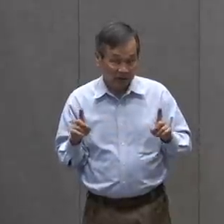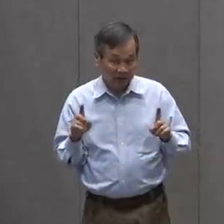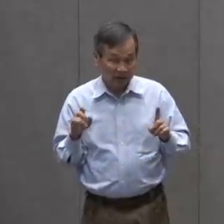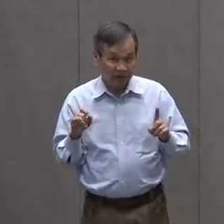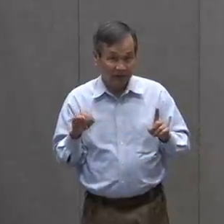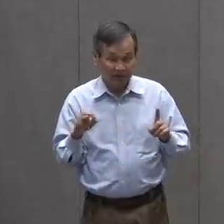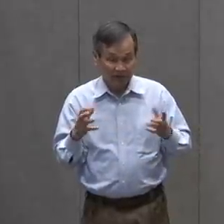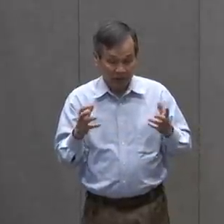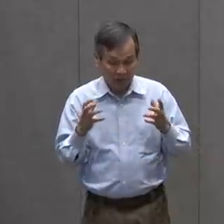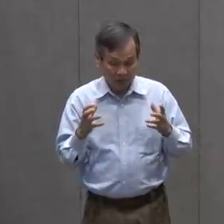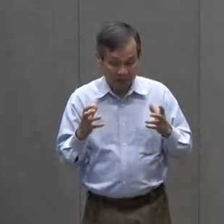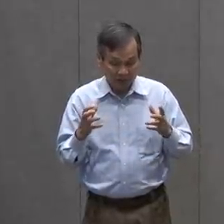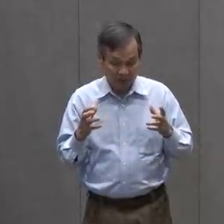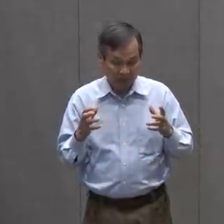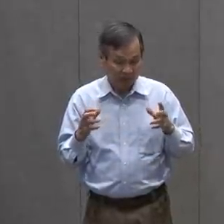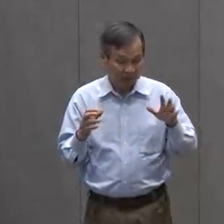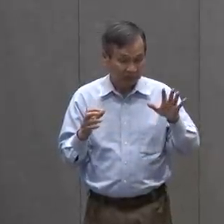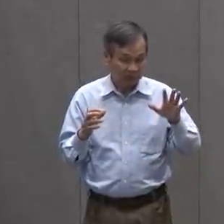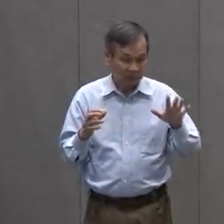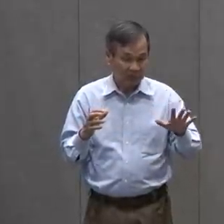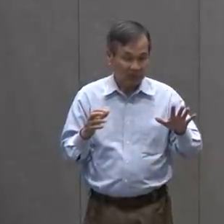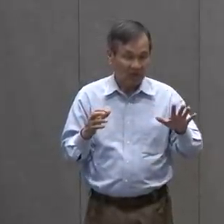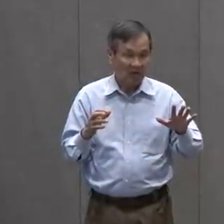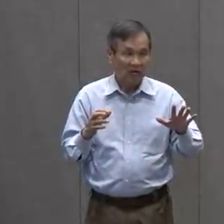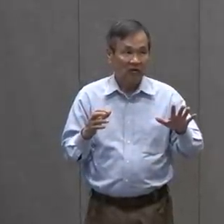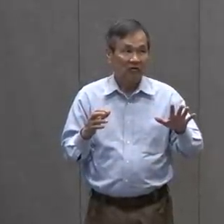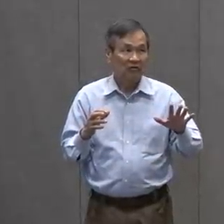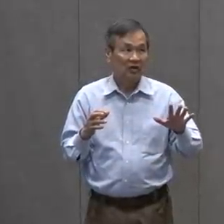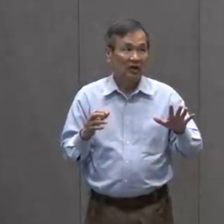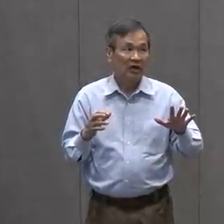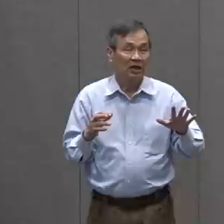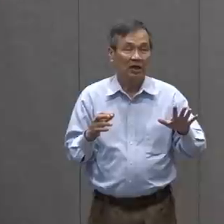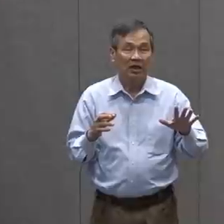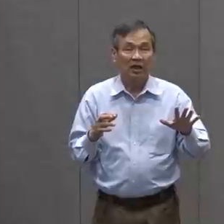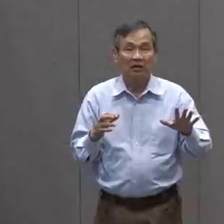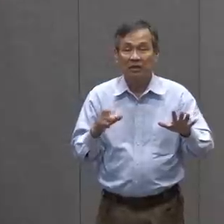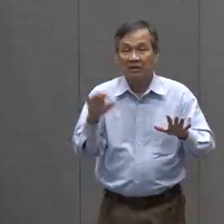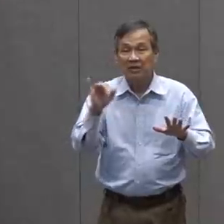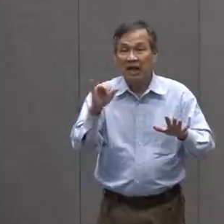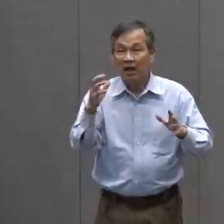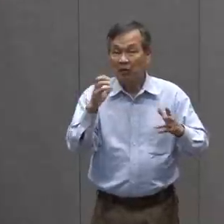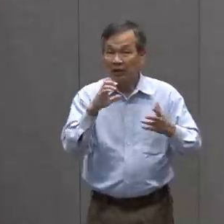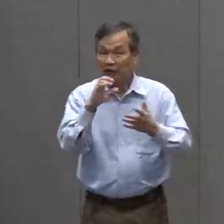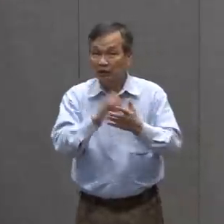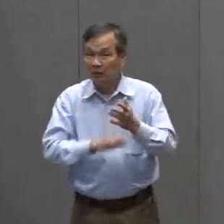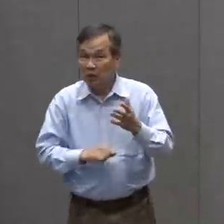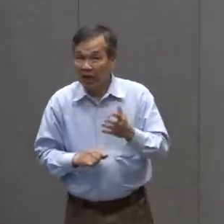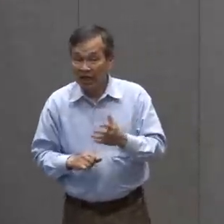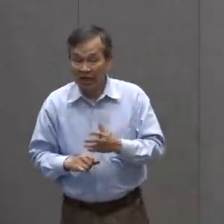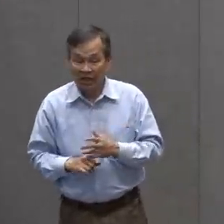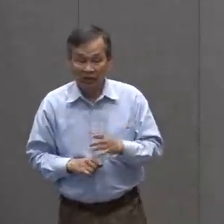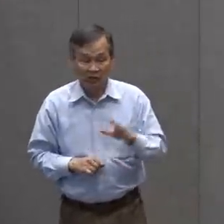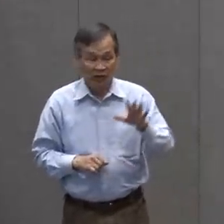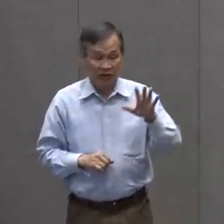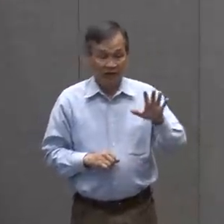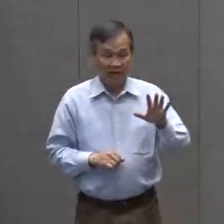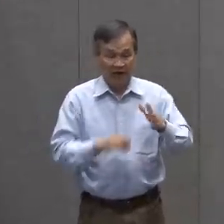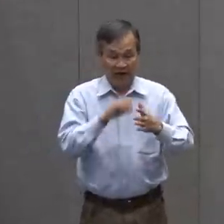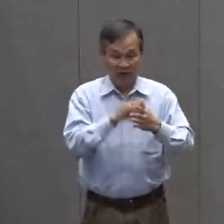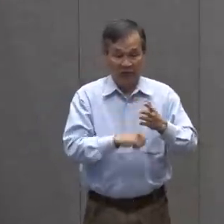also wanted to maybe do that number with something of a subtraction in it, I could do 5 minus